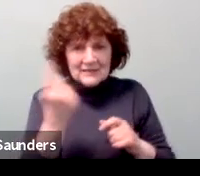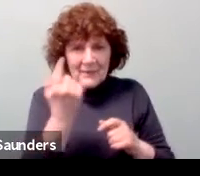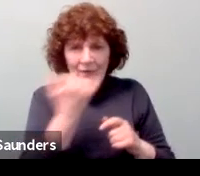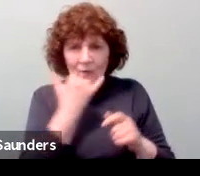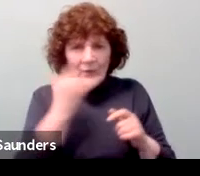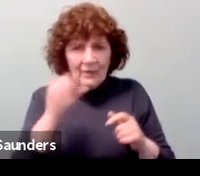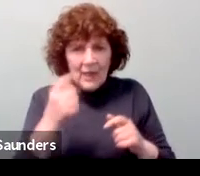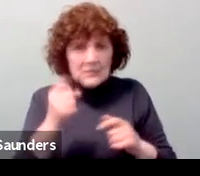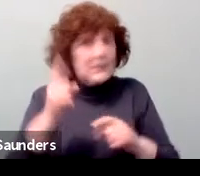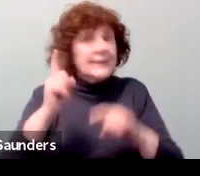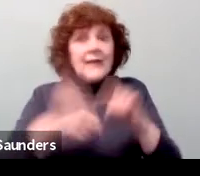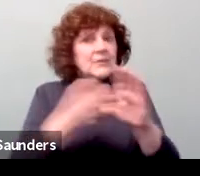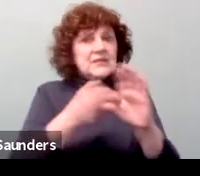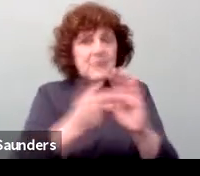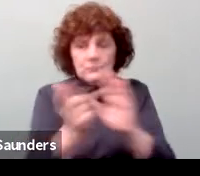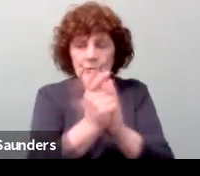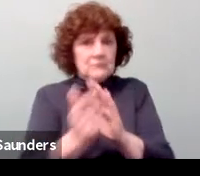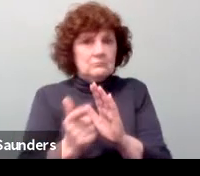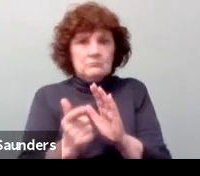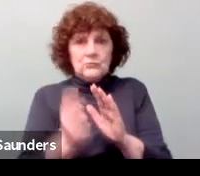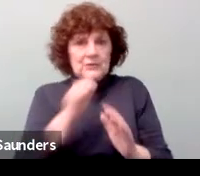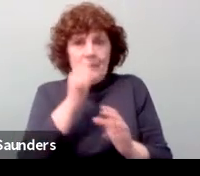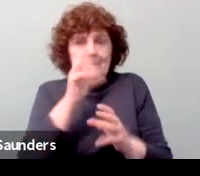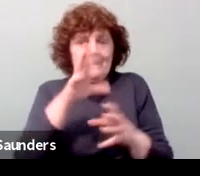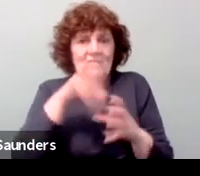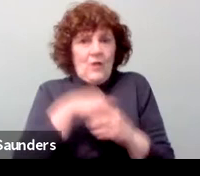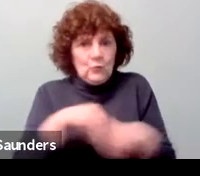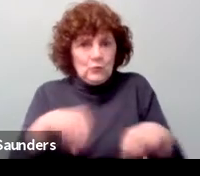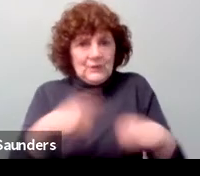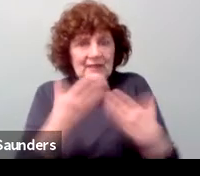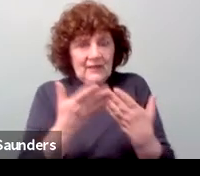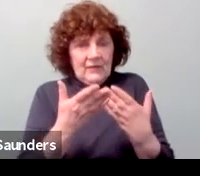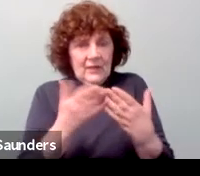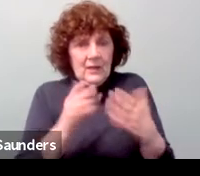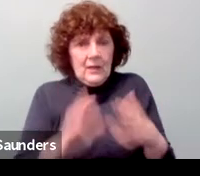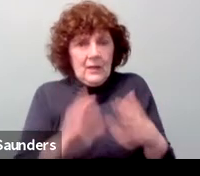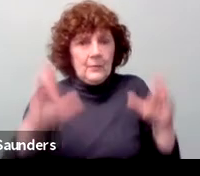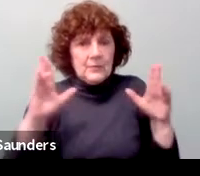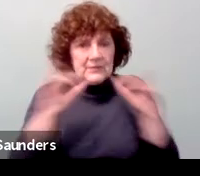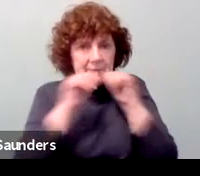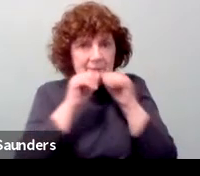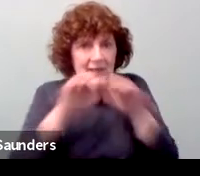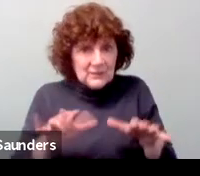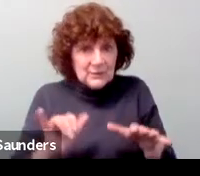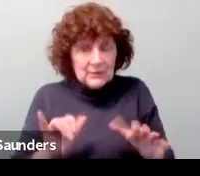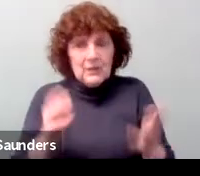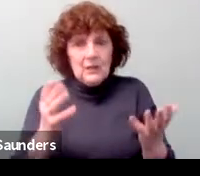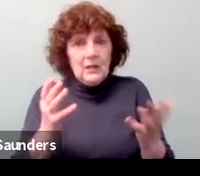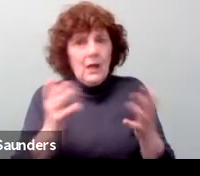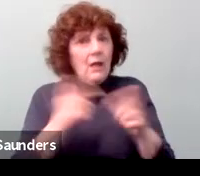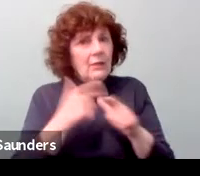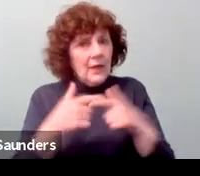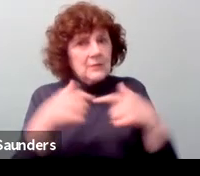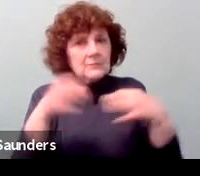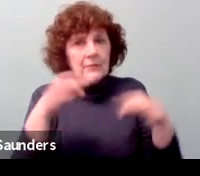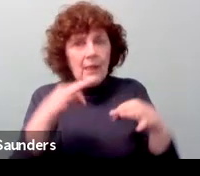prohibited from being part of delivering the priestly blessing as well. And then it adds other